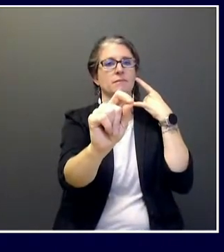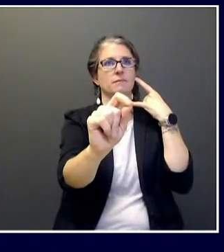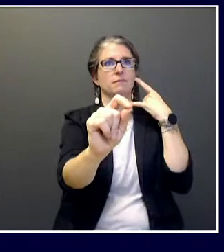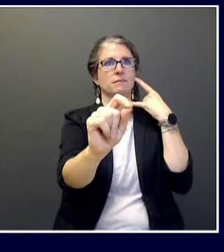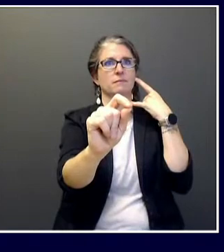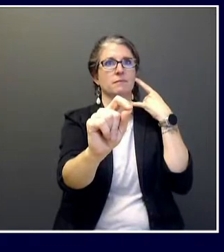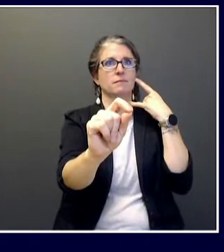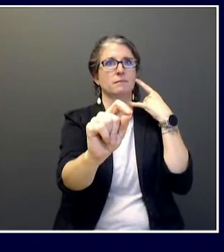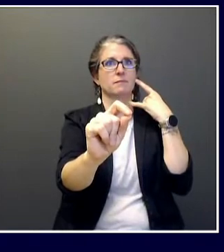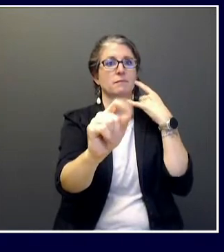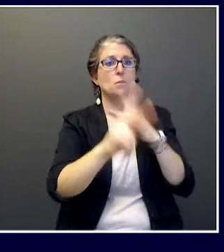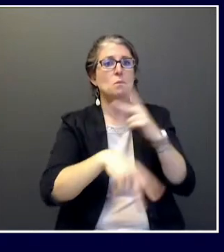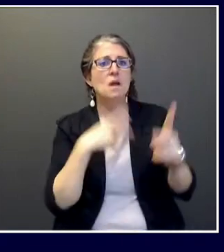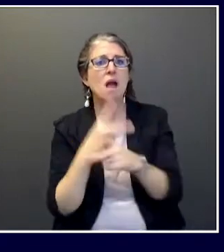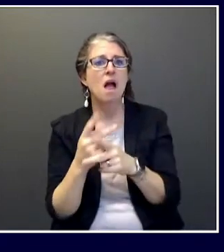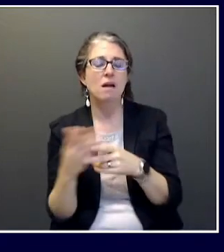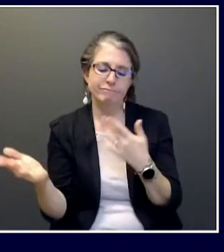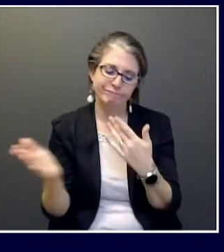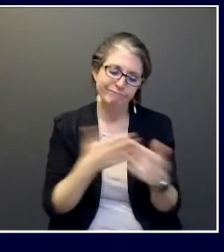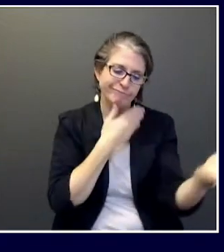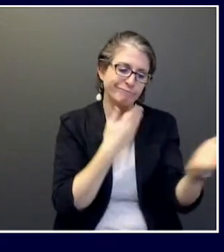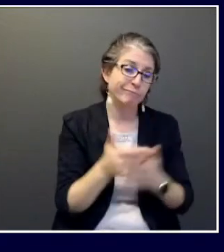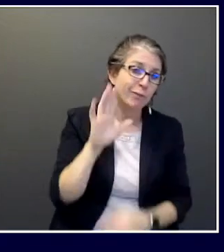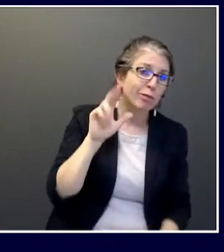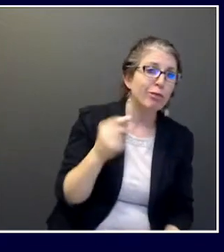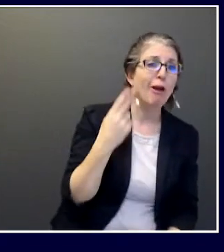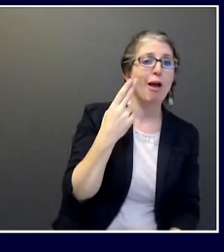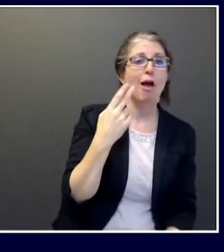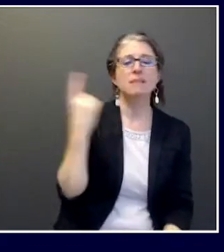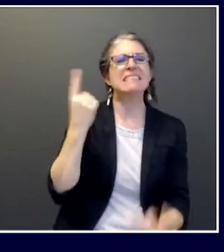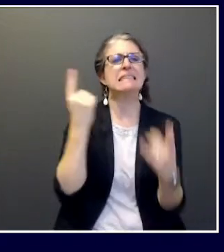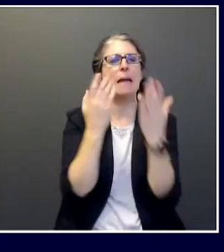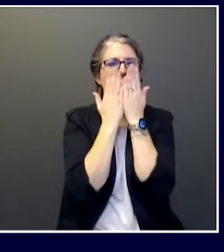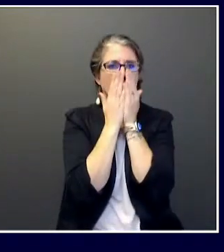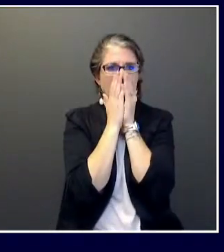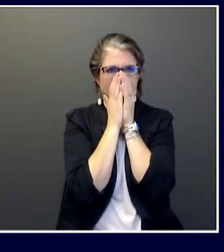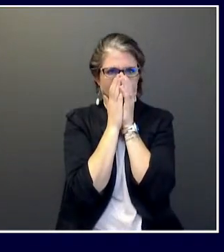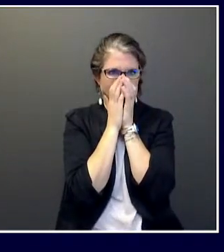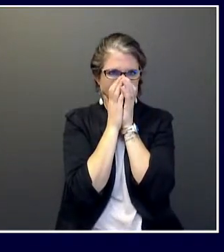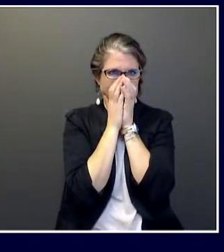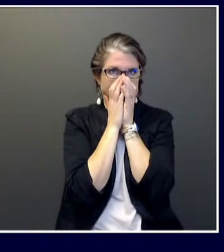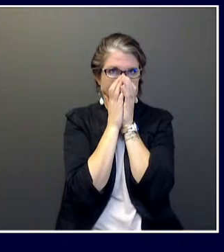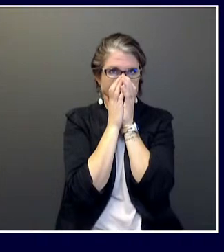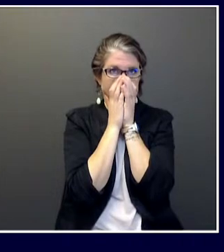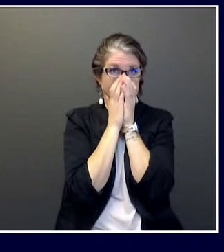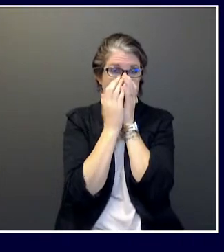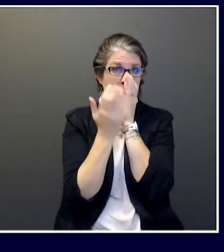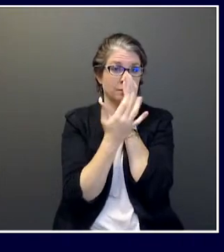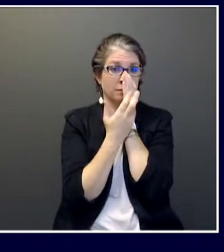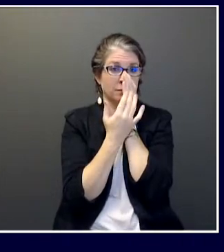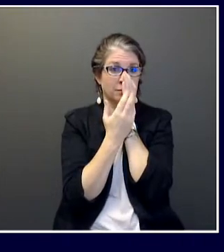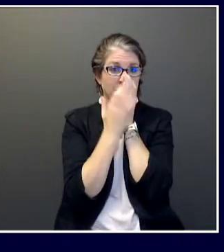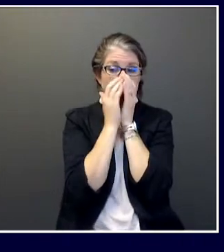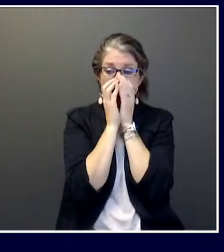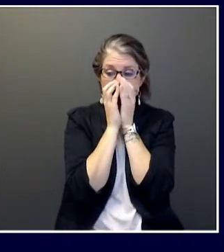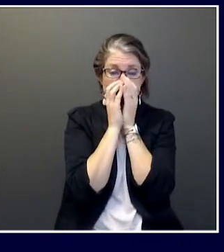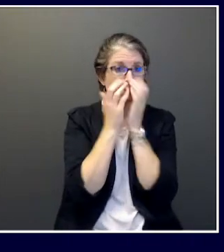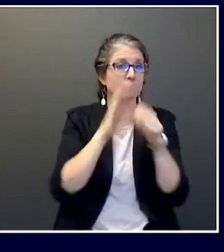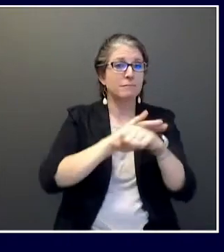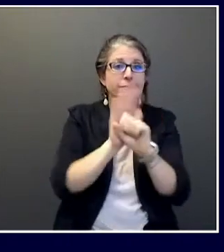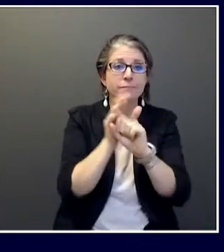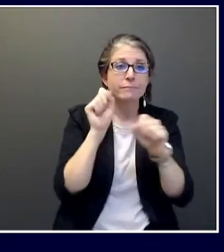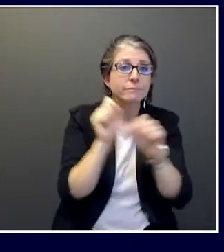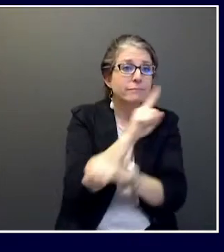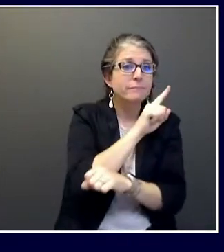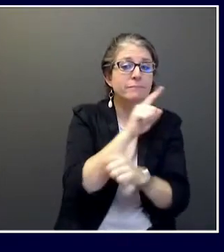face covering will do the job, even in light of Delta. That being said, there have been some recent papers, as you've mentioned, that have